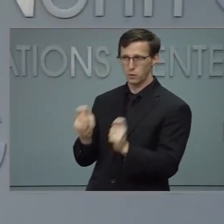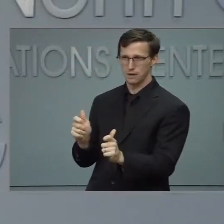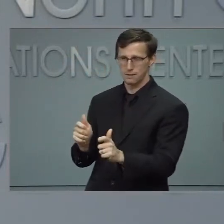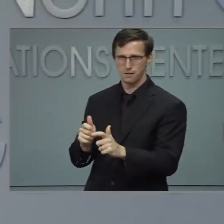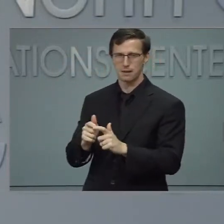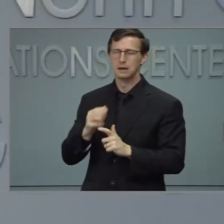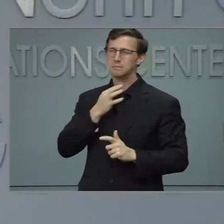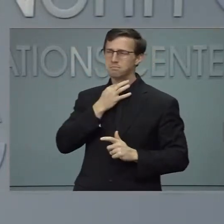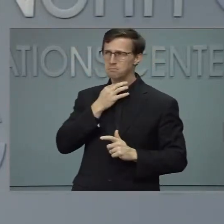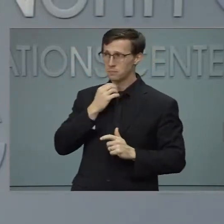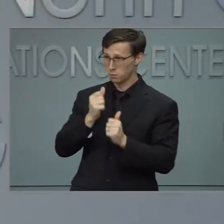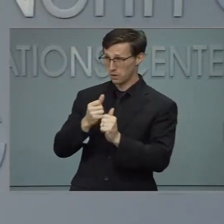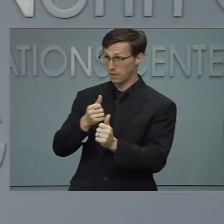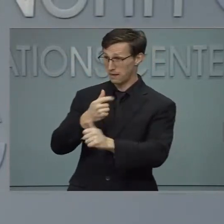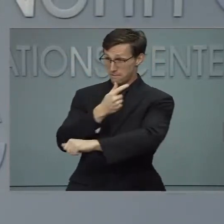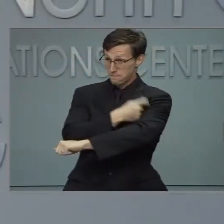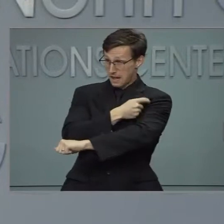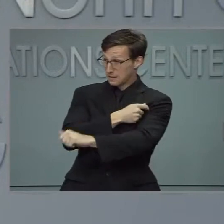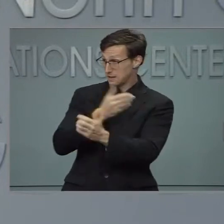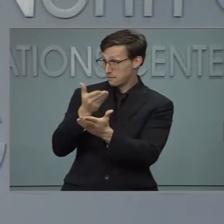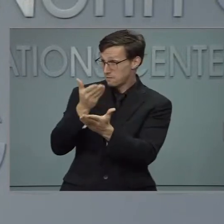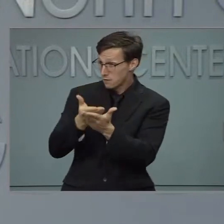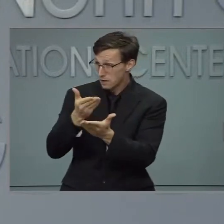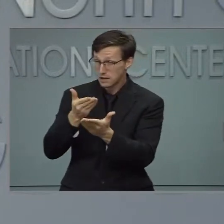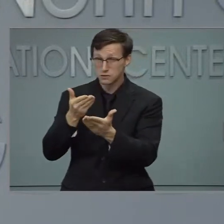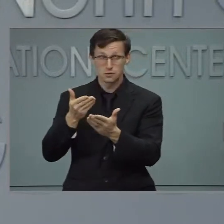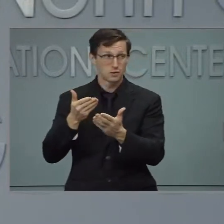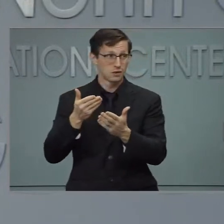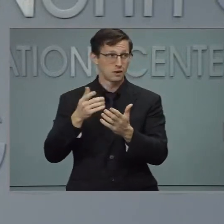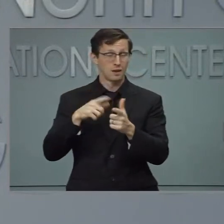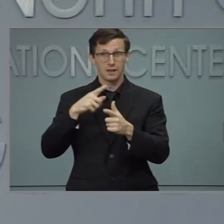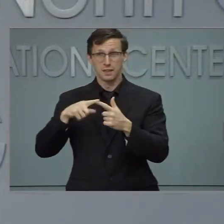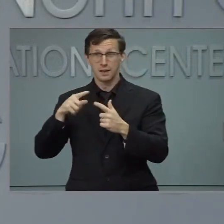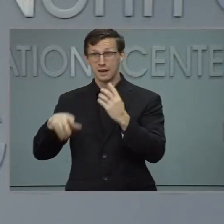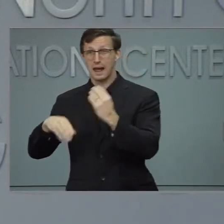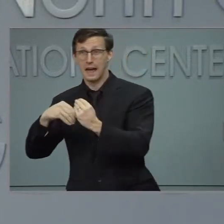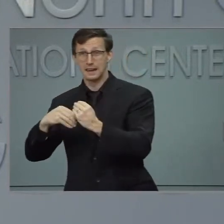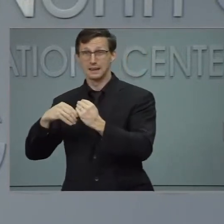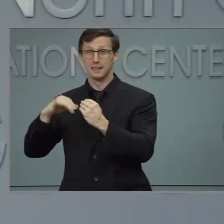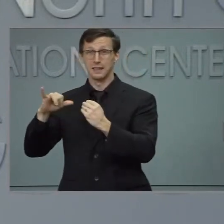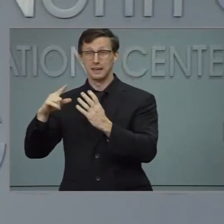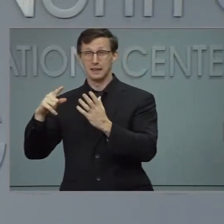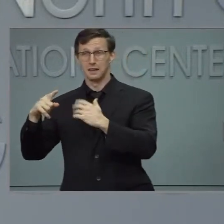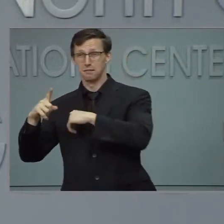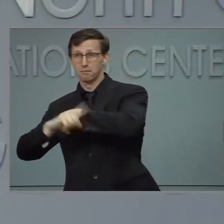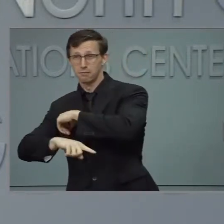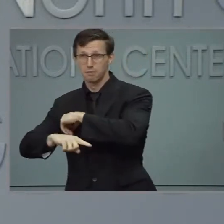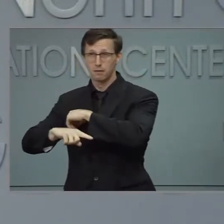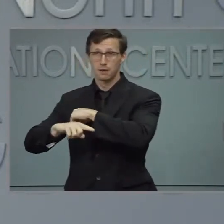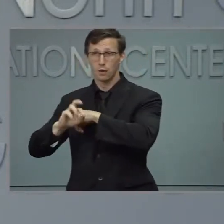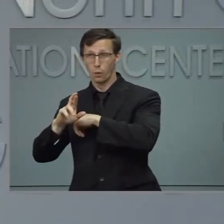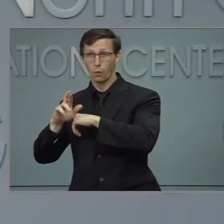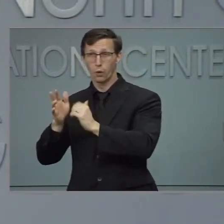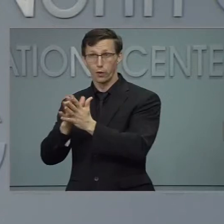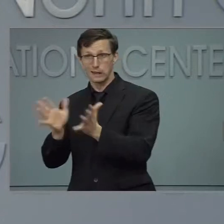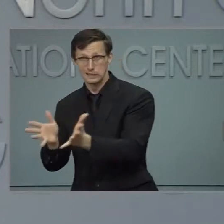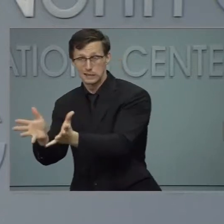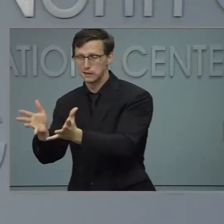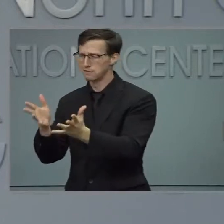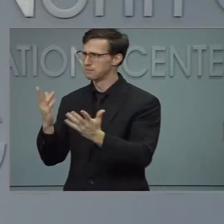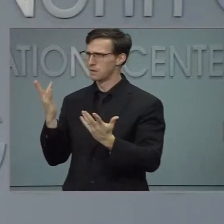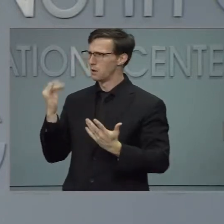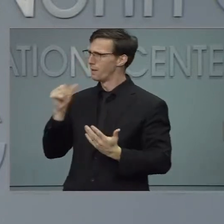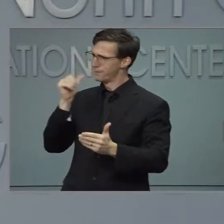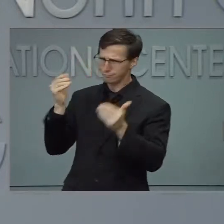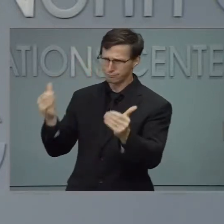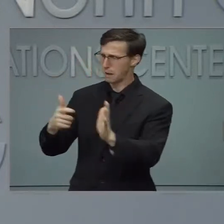the vaccination verification and then adding, this hurdle or I guess incentive or disincentive, why not mandate it beyond